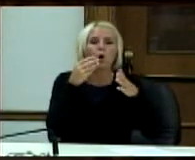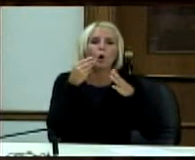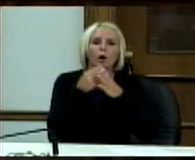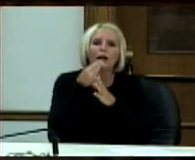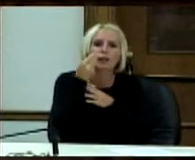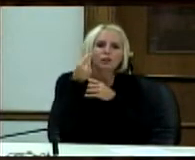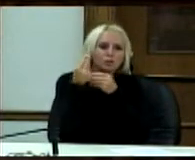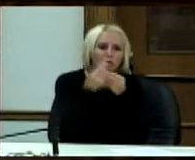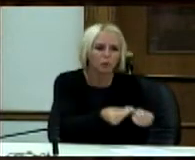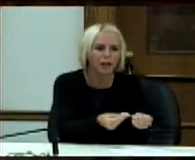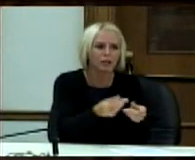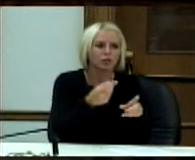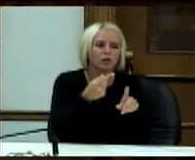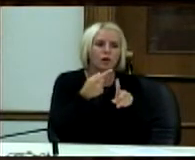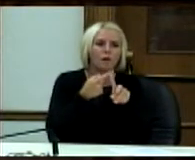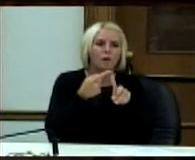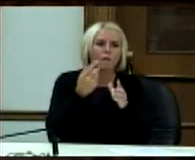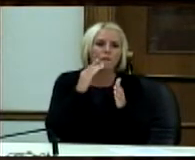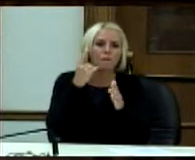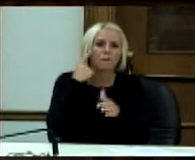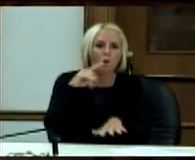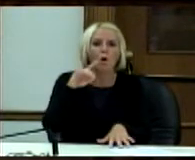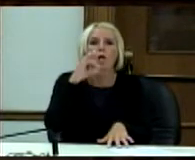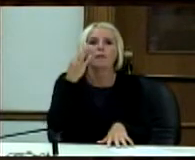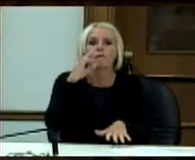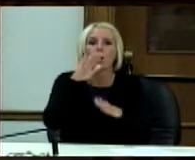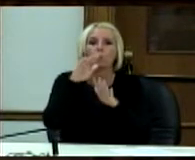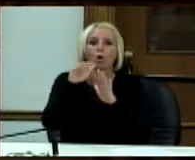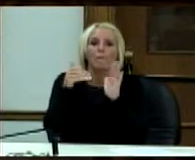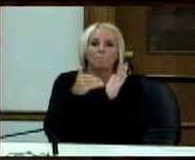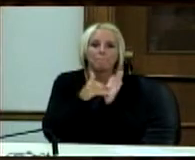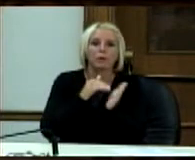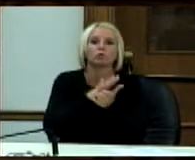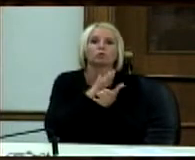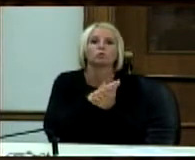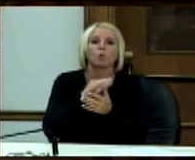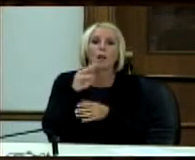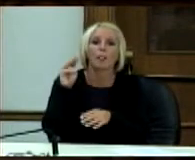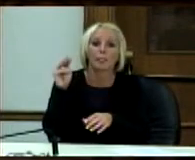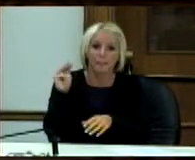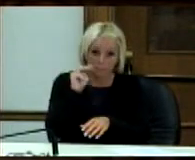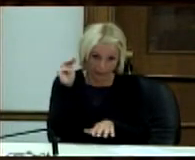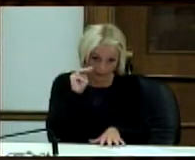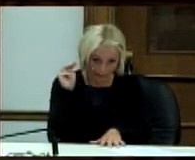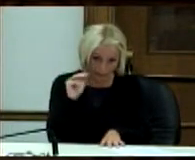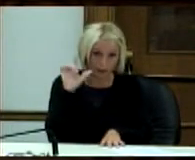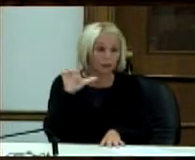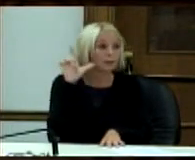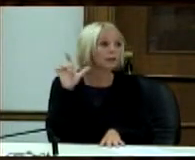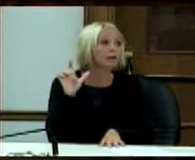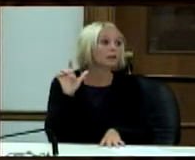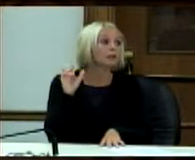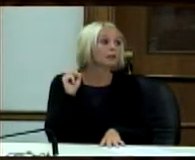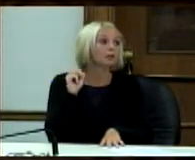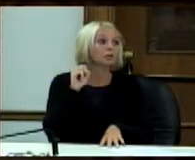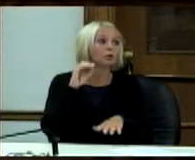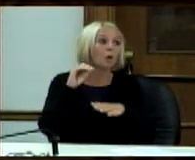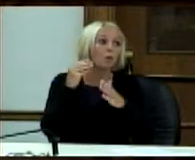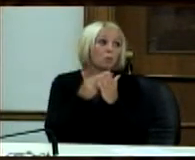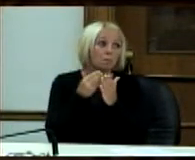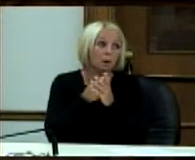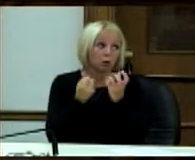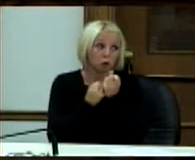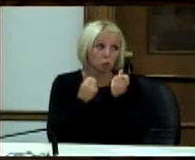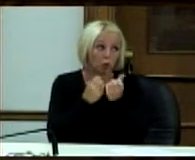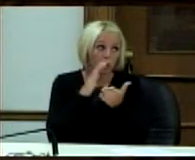A donation for the Faribault Middle School Media Center. As always, we thank all those in the community who step forward to support the schools,